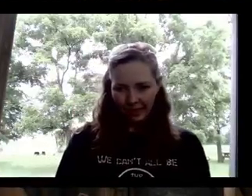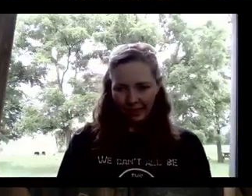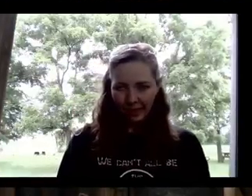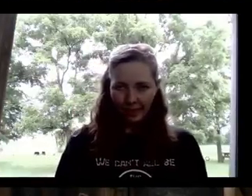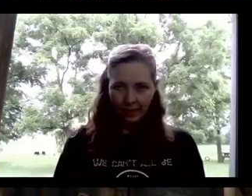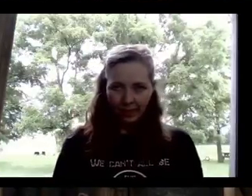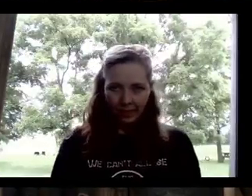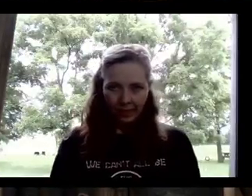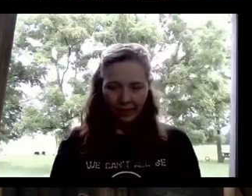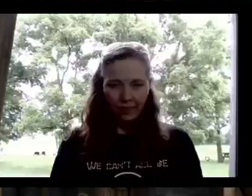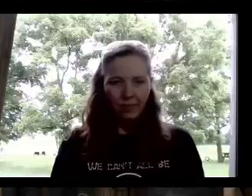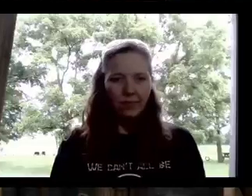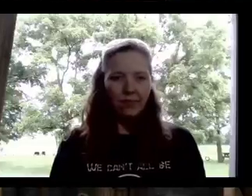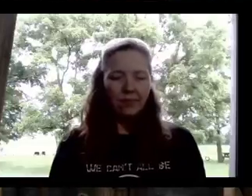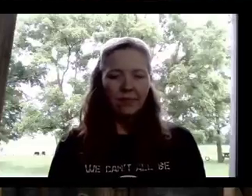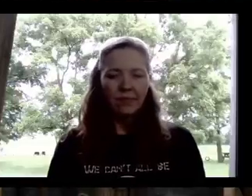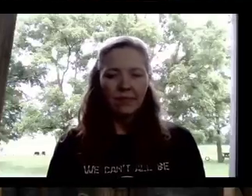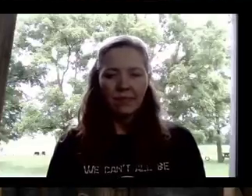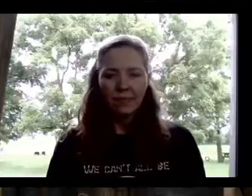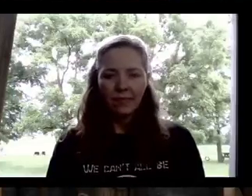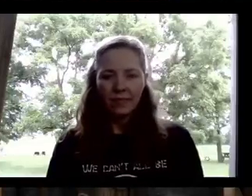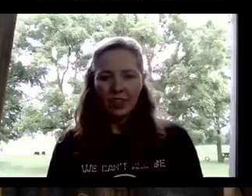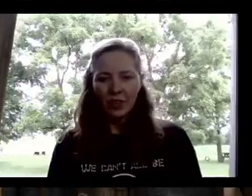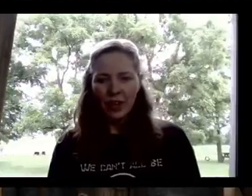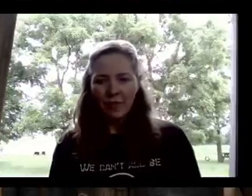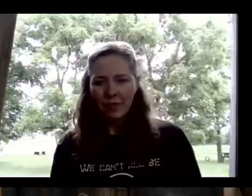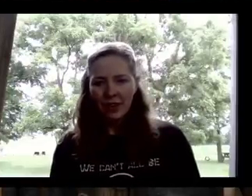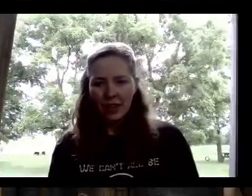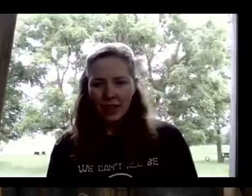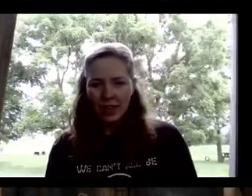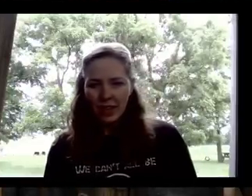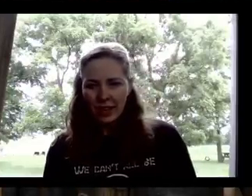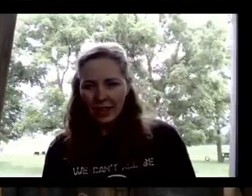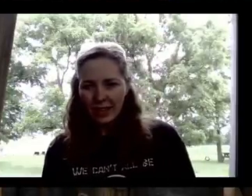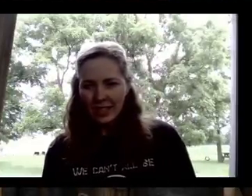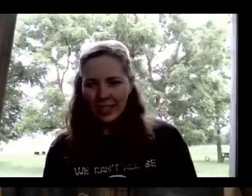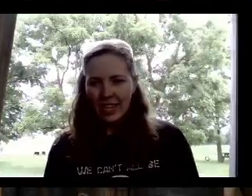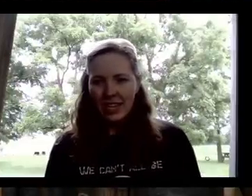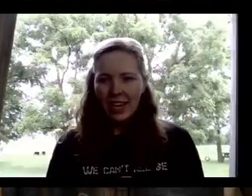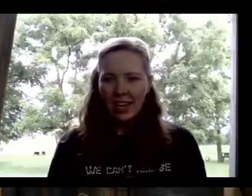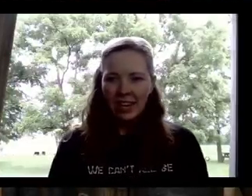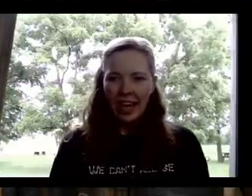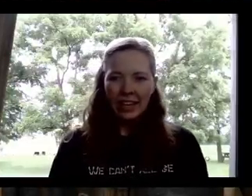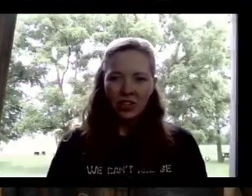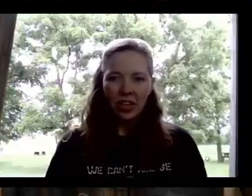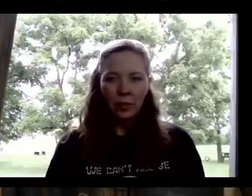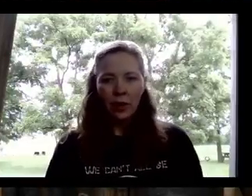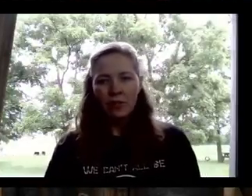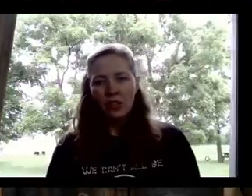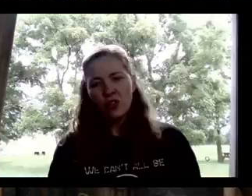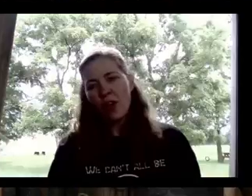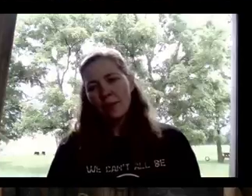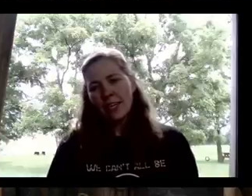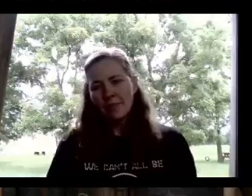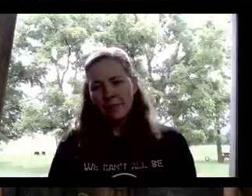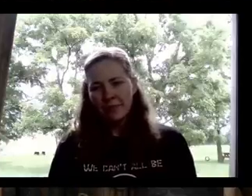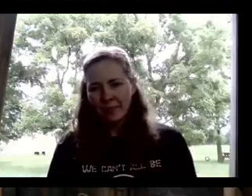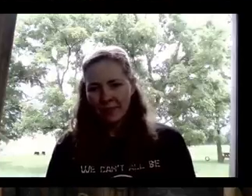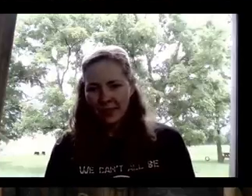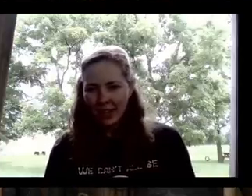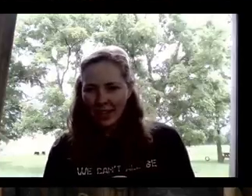out to the ample. And you can keep reading comments. Sure. Let's see, Edge Gray Wolf just dropped